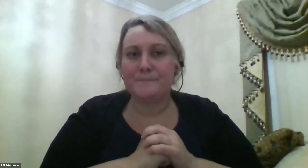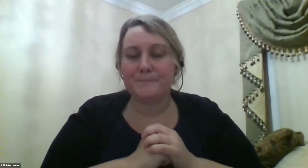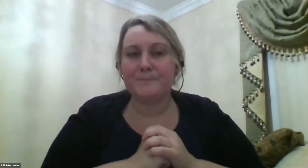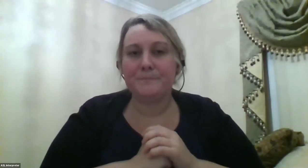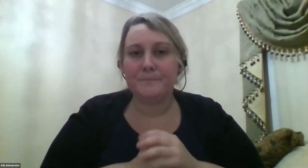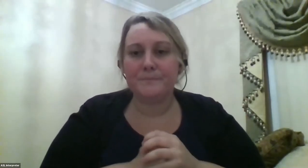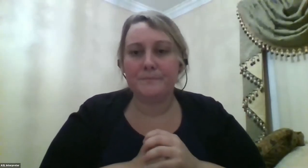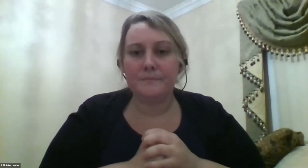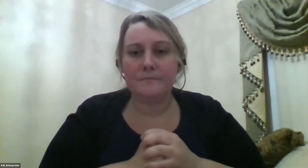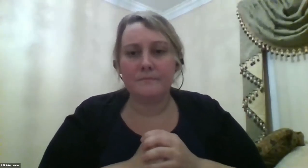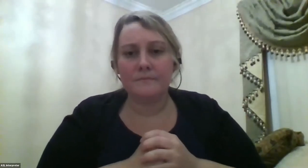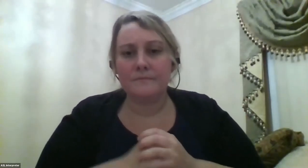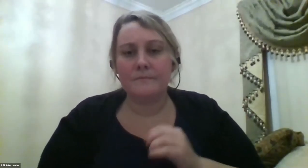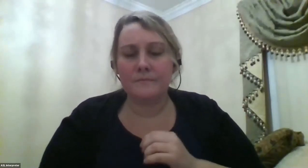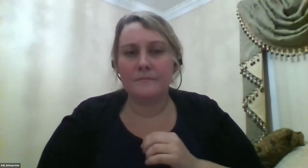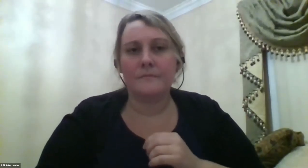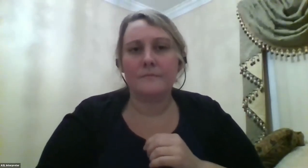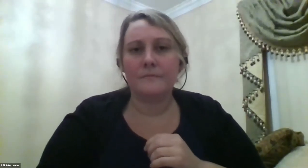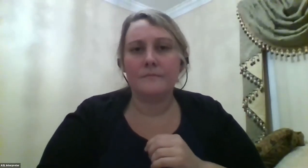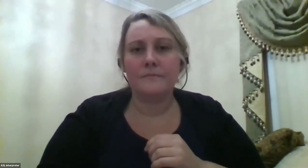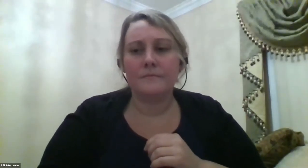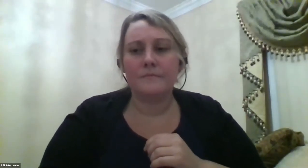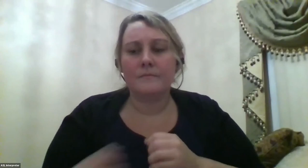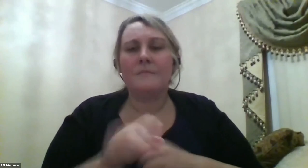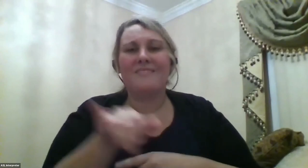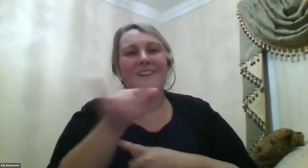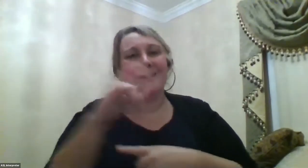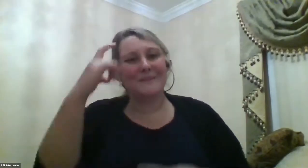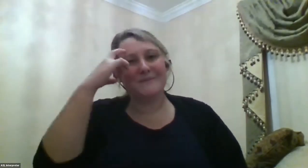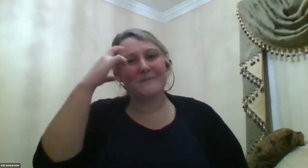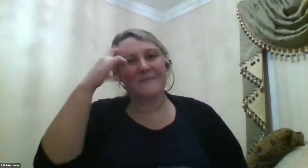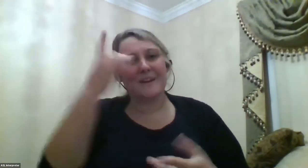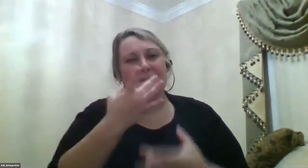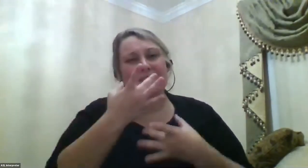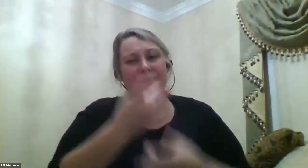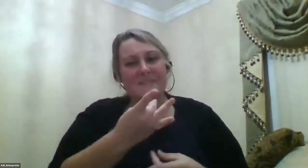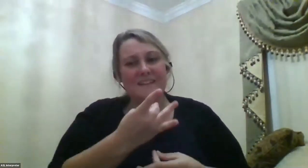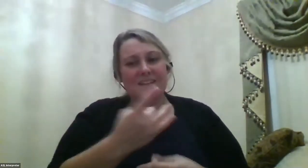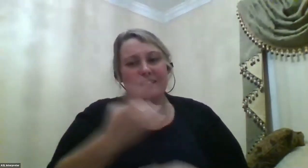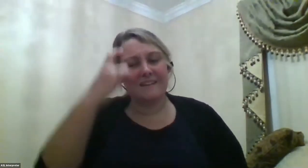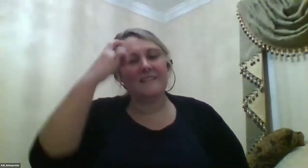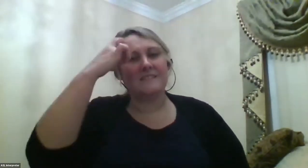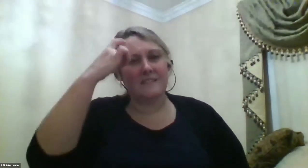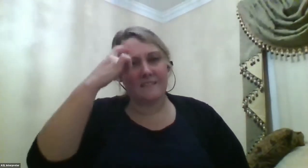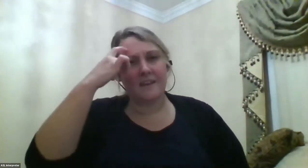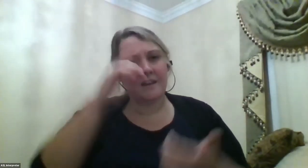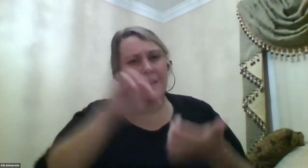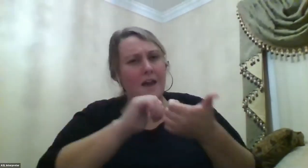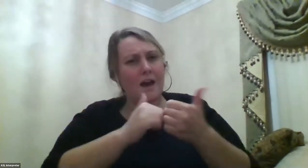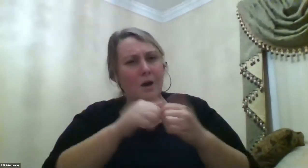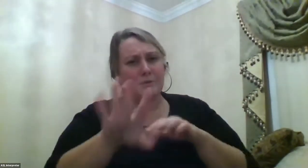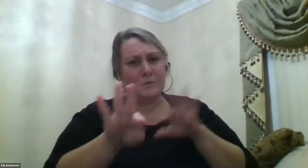there was, it was also interesting to think about how are you going to select works for an exhibition that